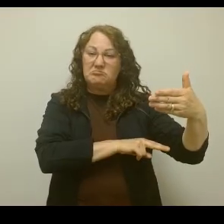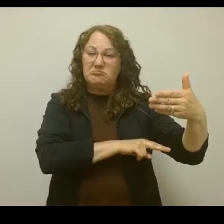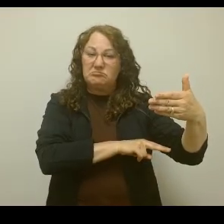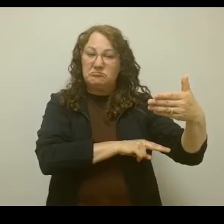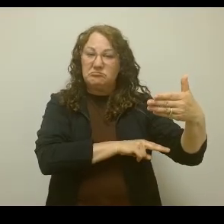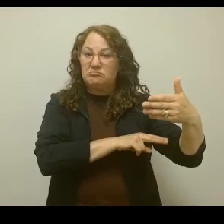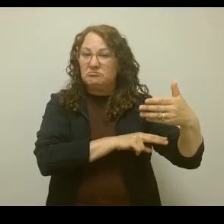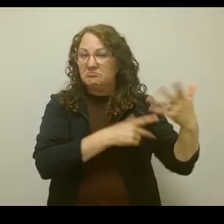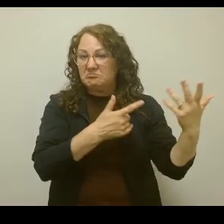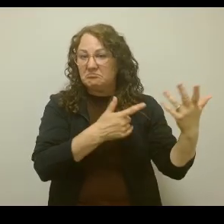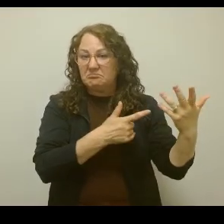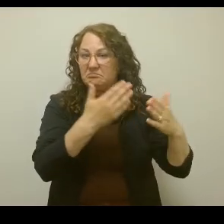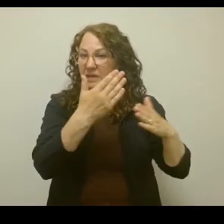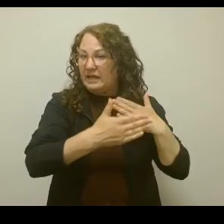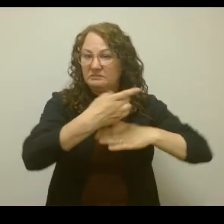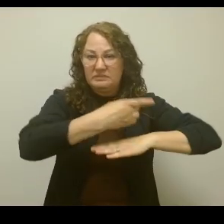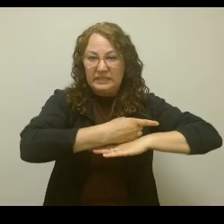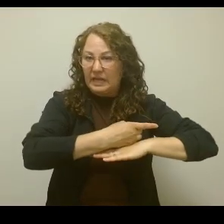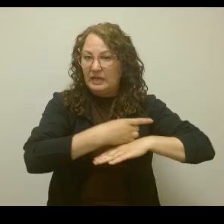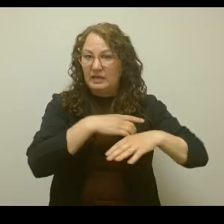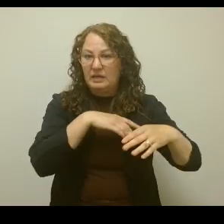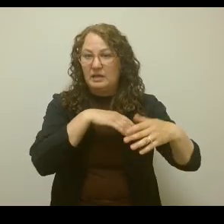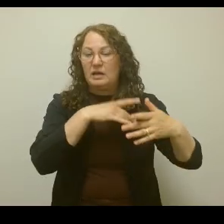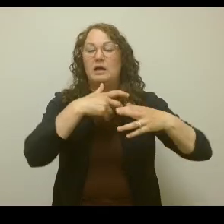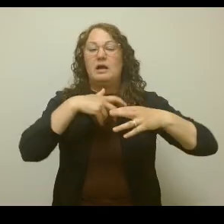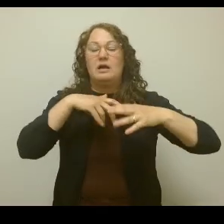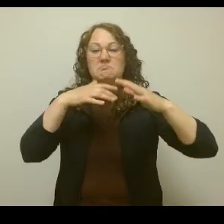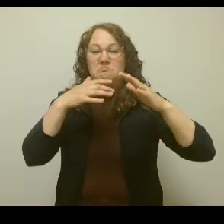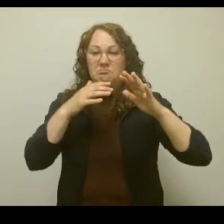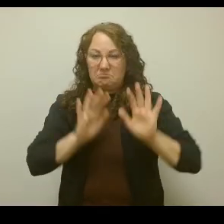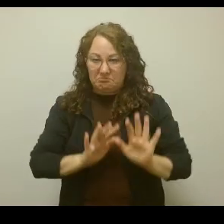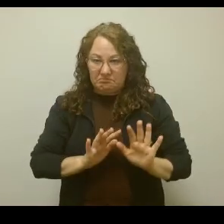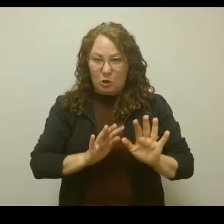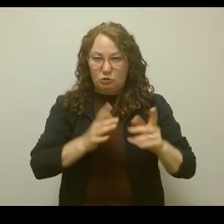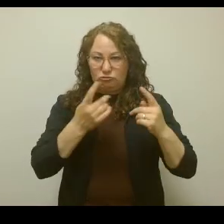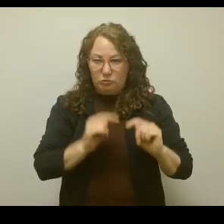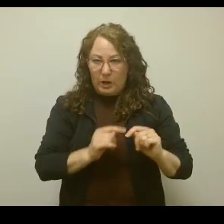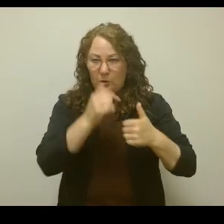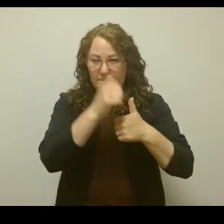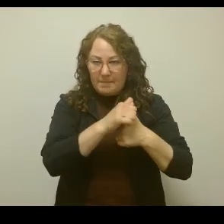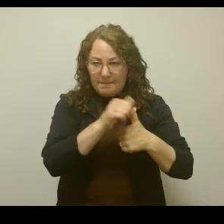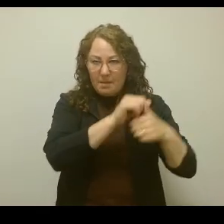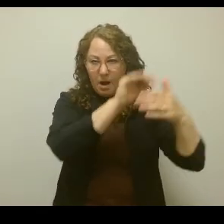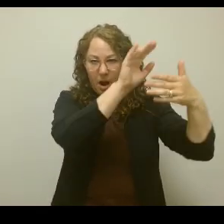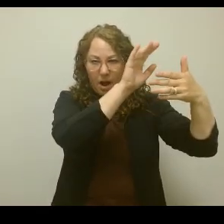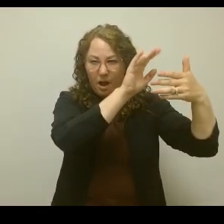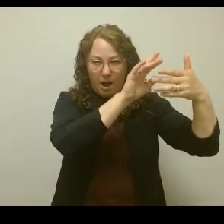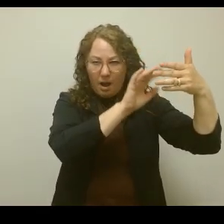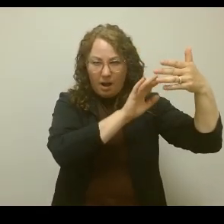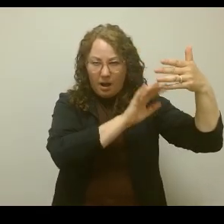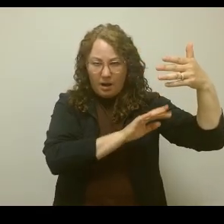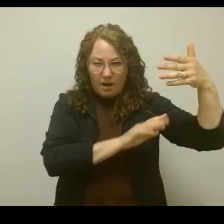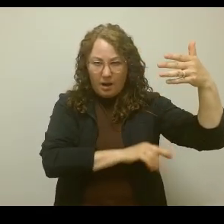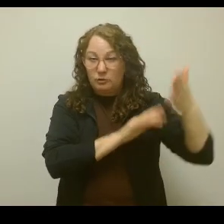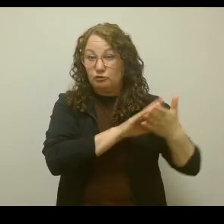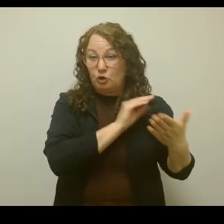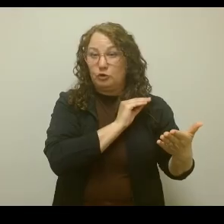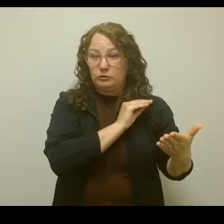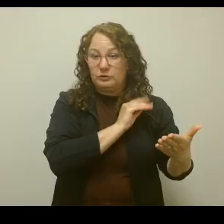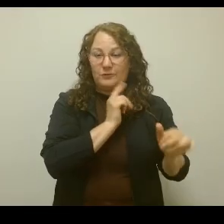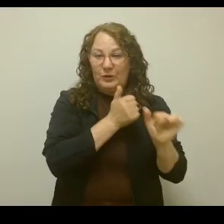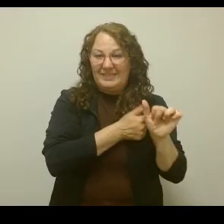sit down and try to recall what you learned in